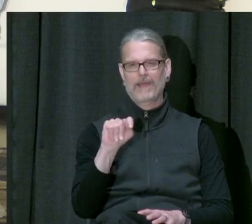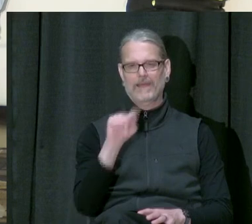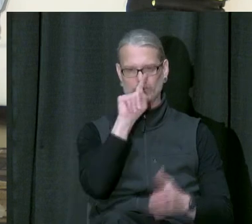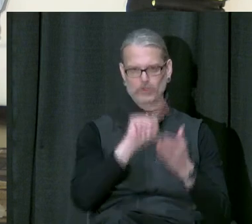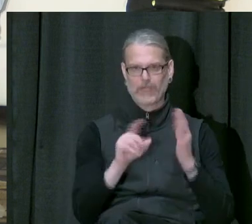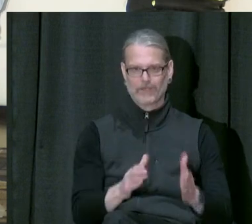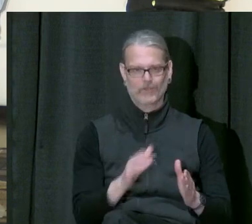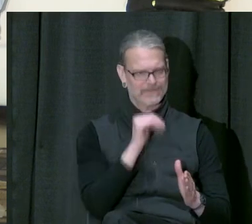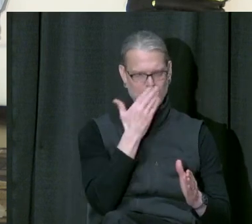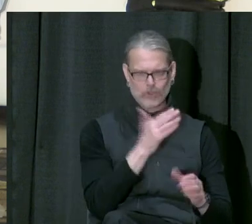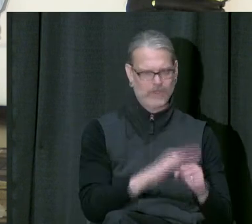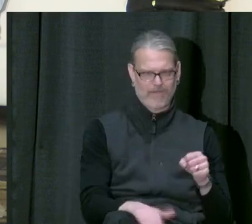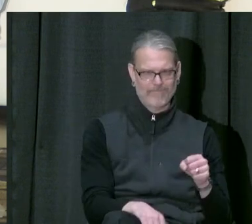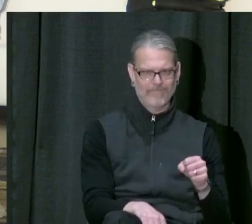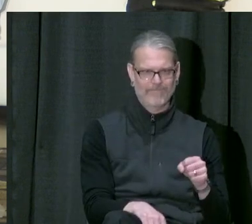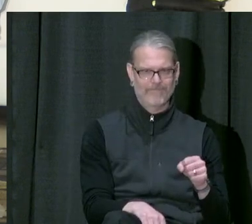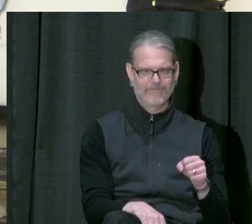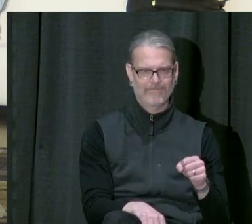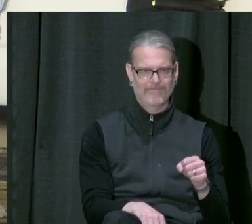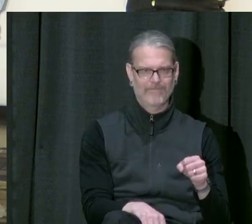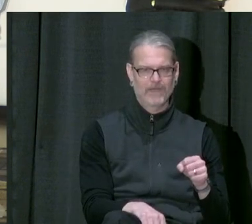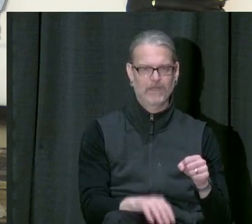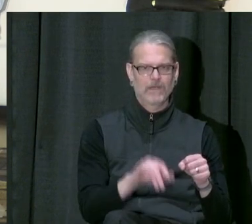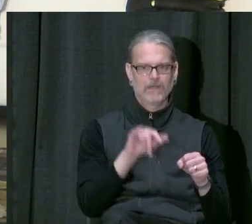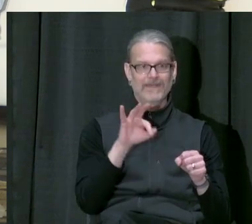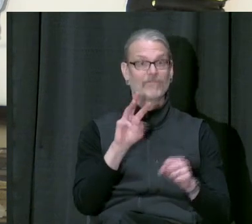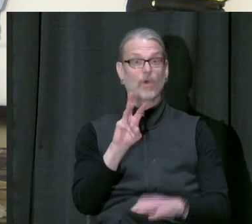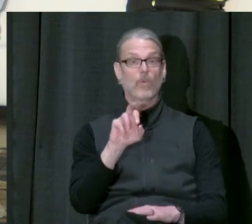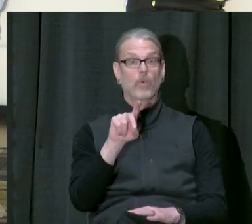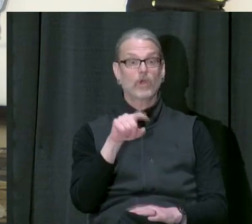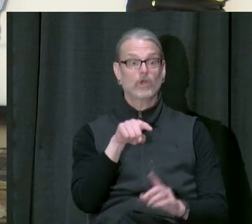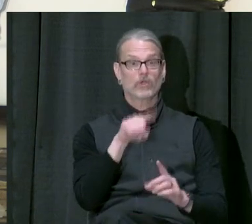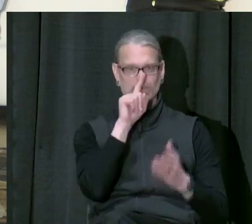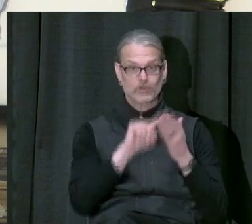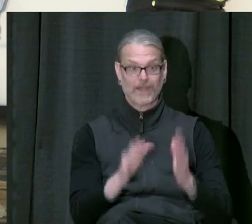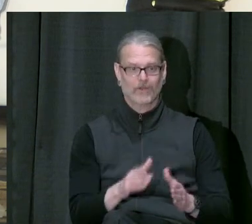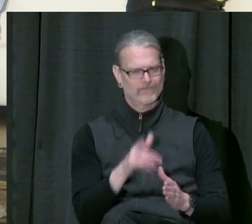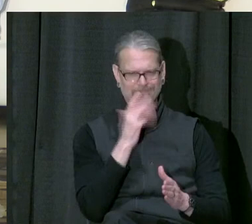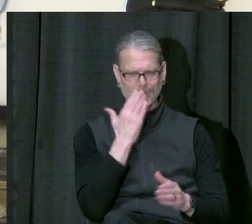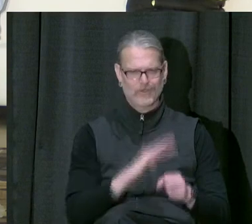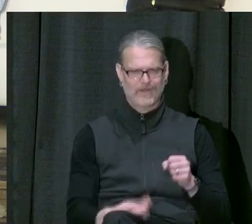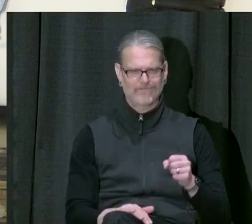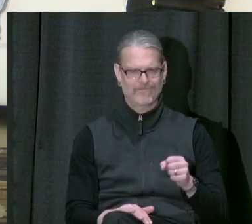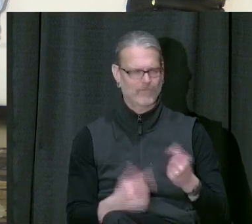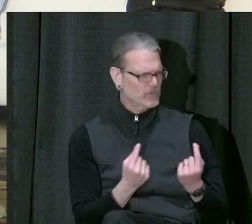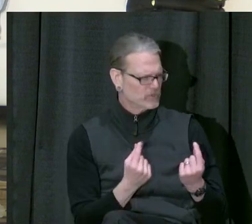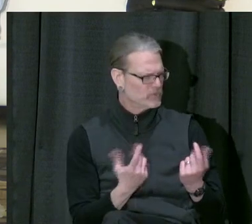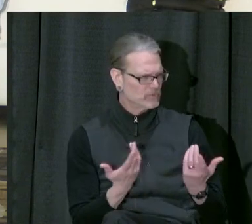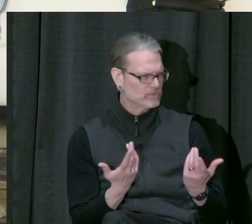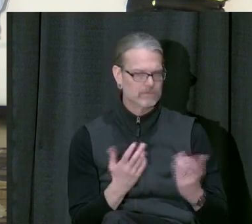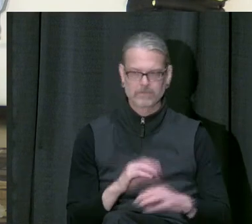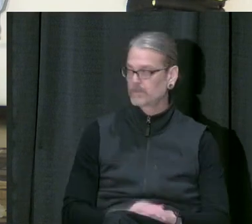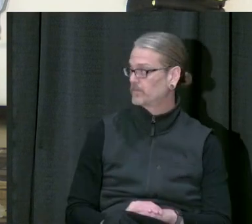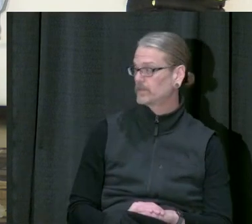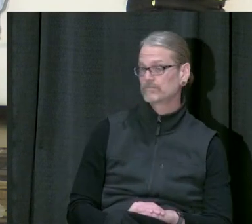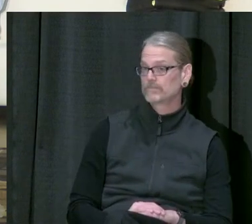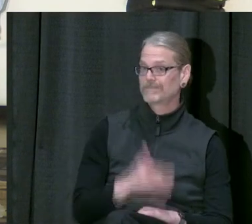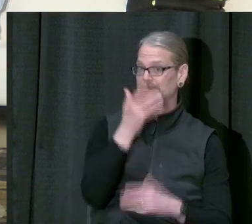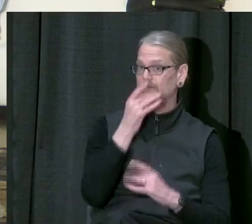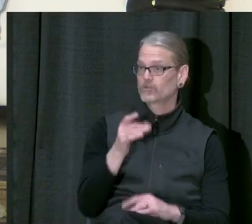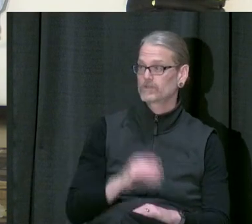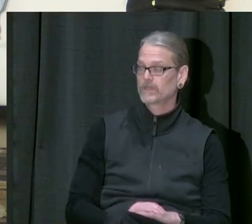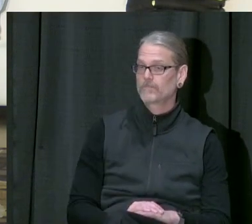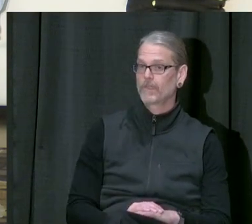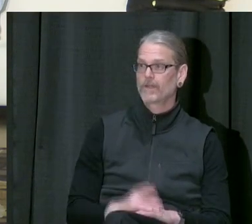if the accessibility checker built into Word is not good enough? What are you using? How are you doing it? Well, what's interesting is we get this